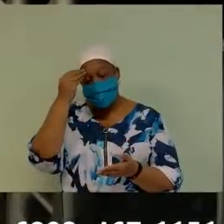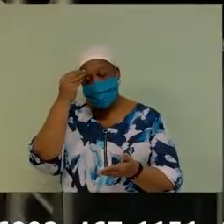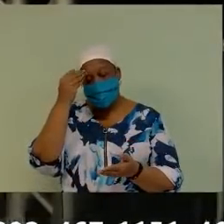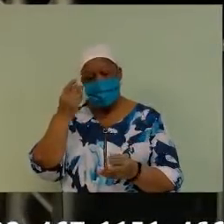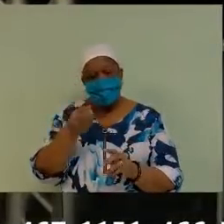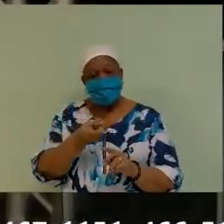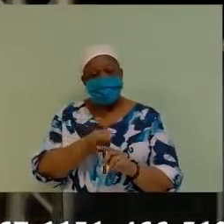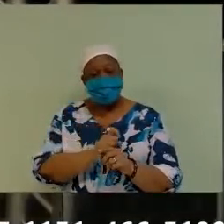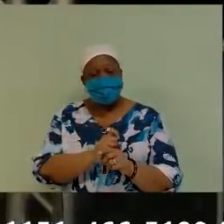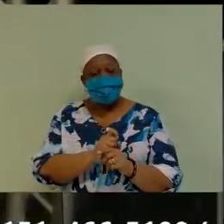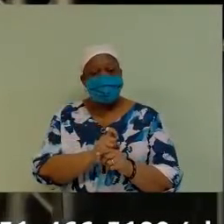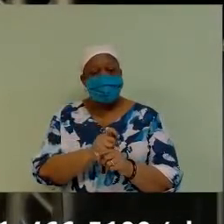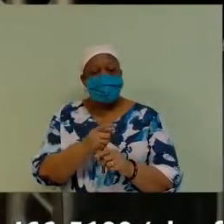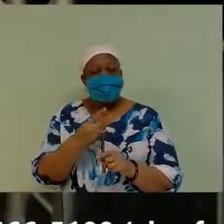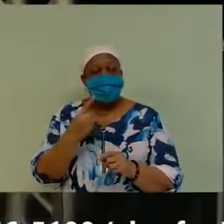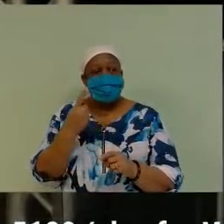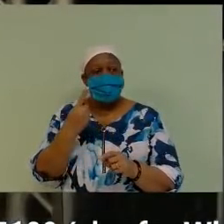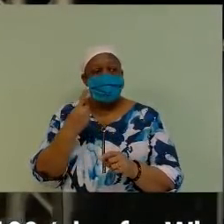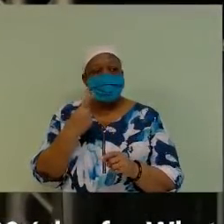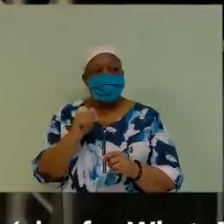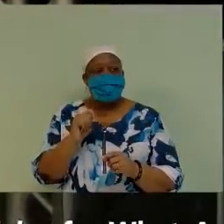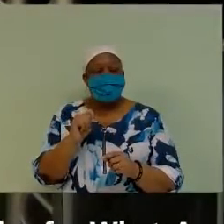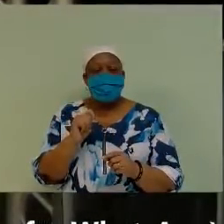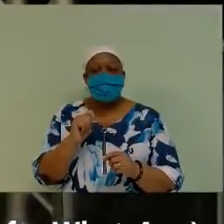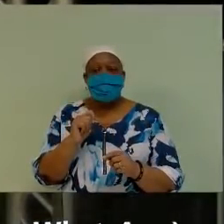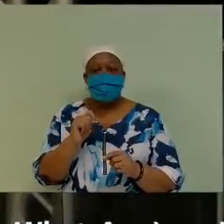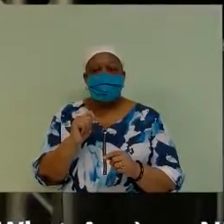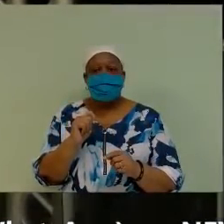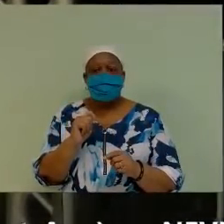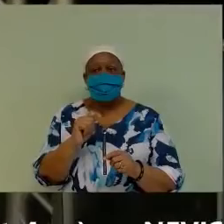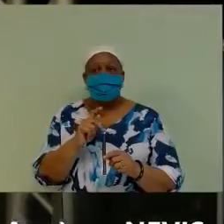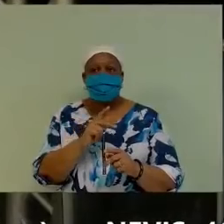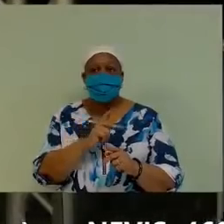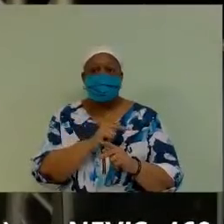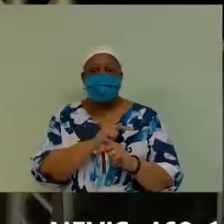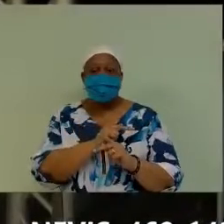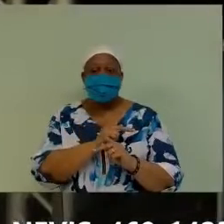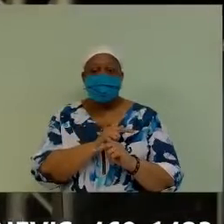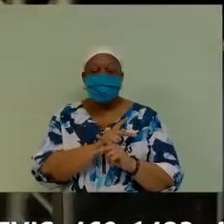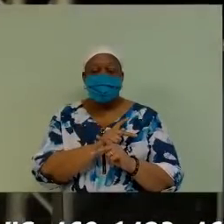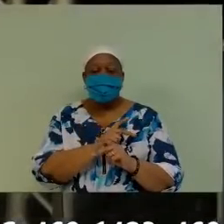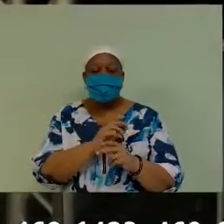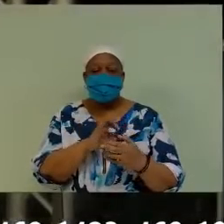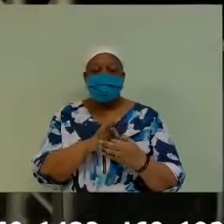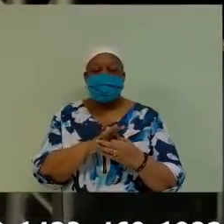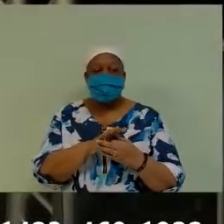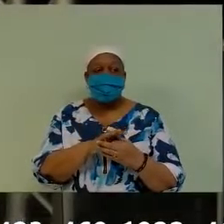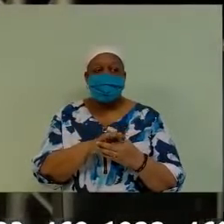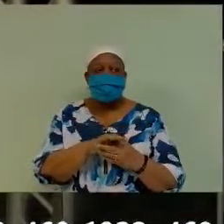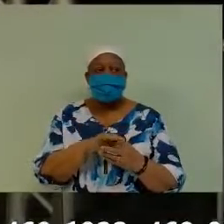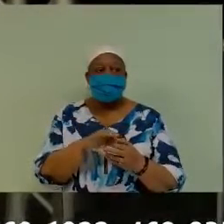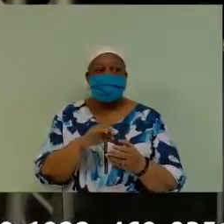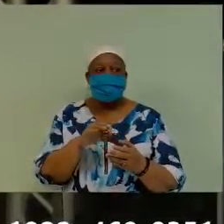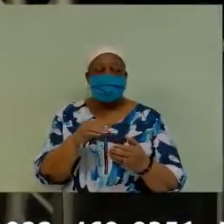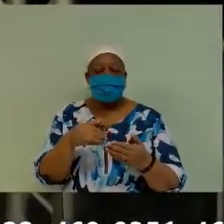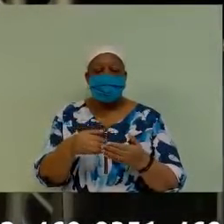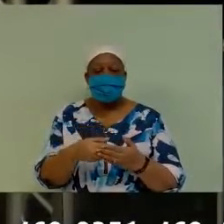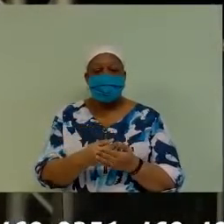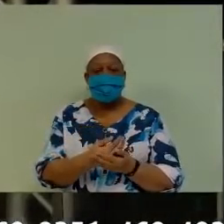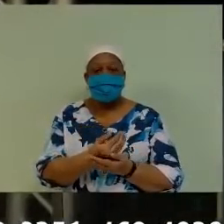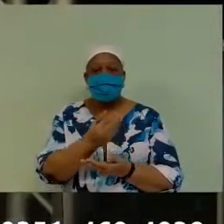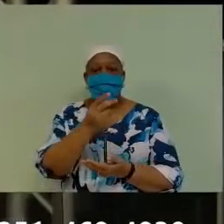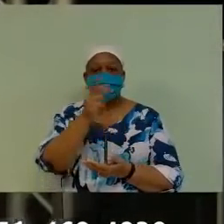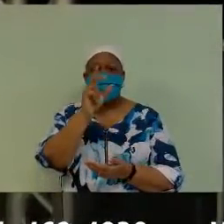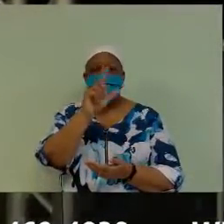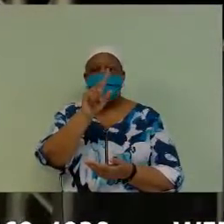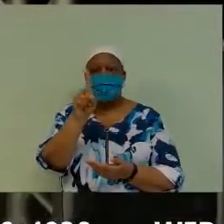Zealand? This country's Prime Minister has been lauded for her successful handling